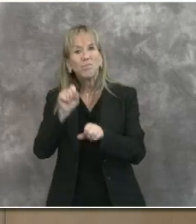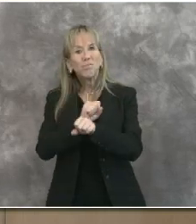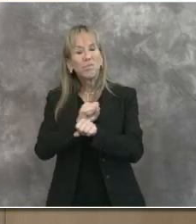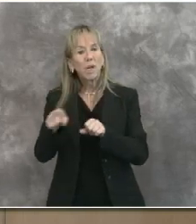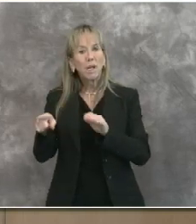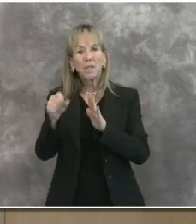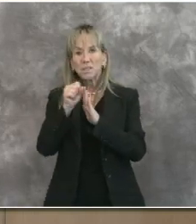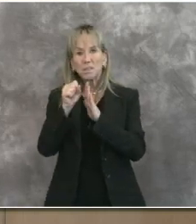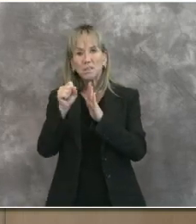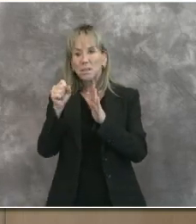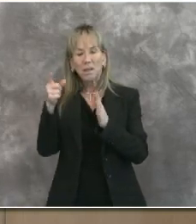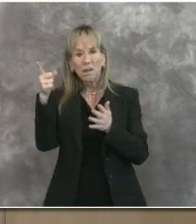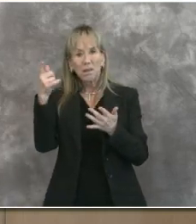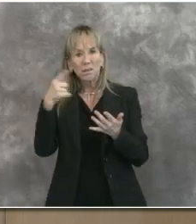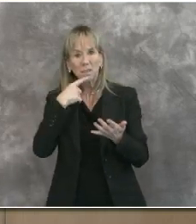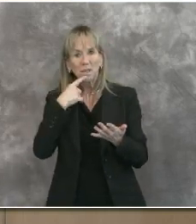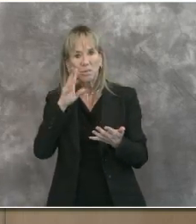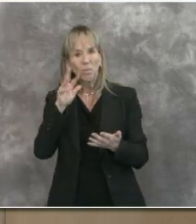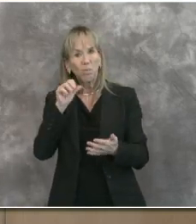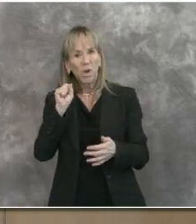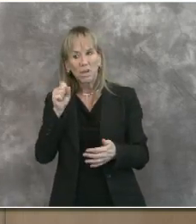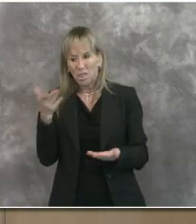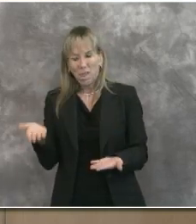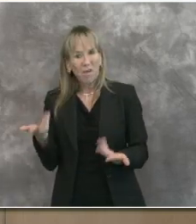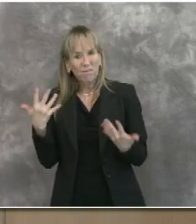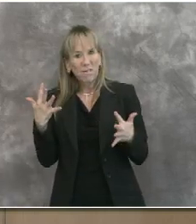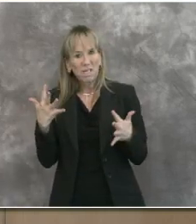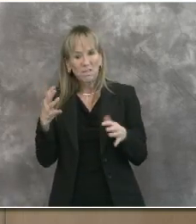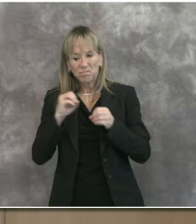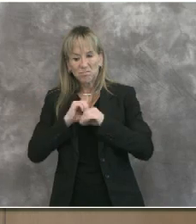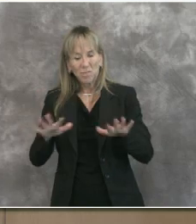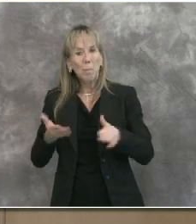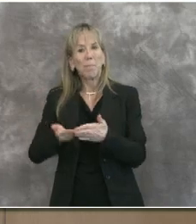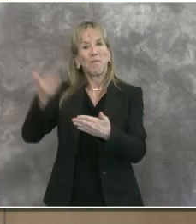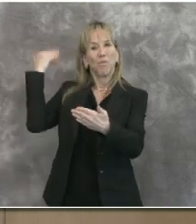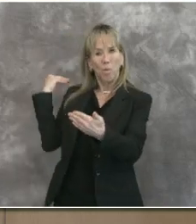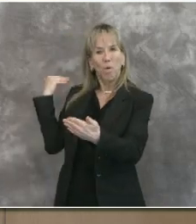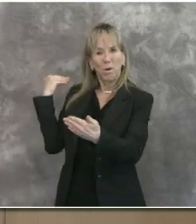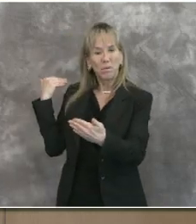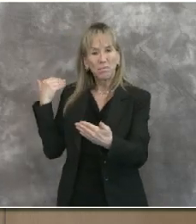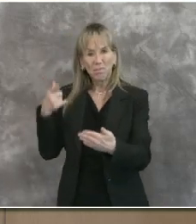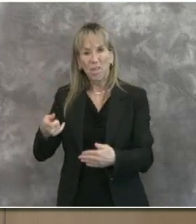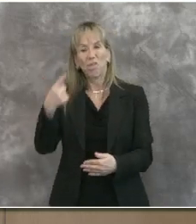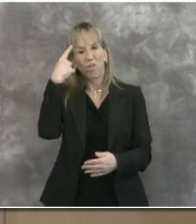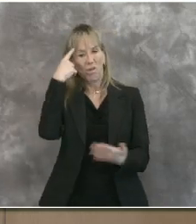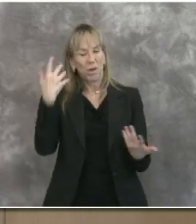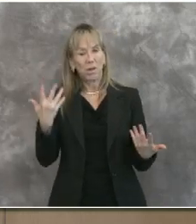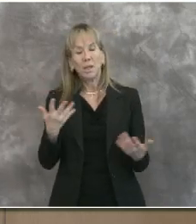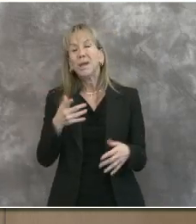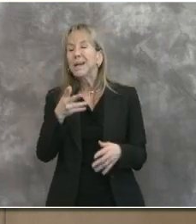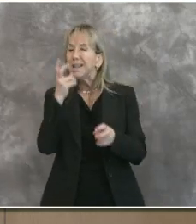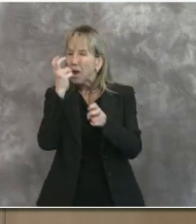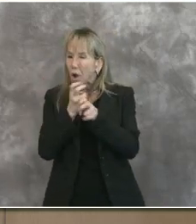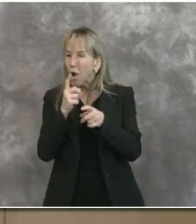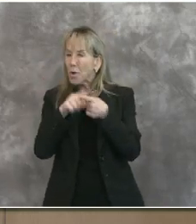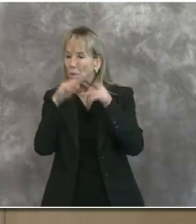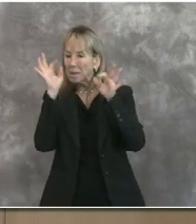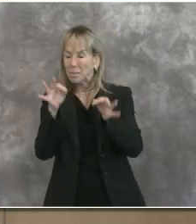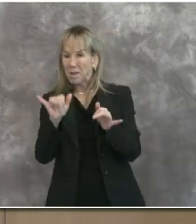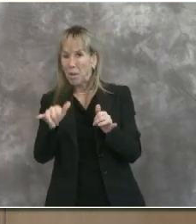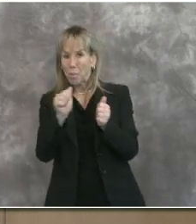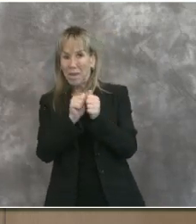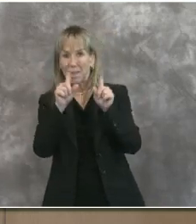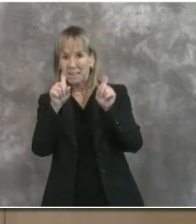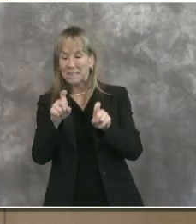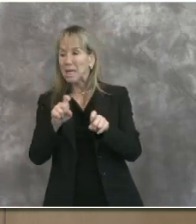than they realized. It's a little harder to look specifically at deaths. But we will work with our medical examiner